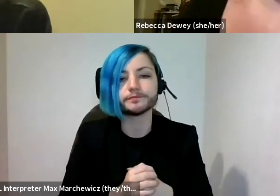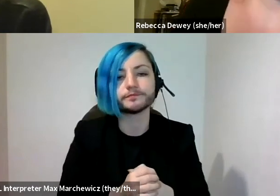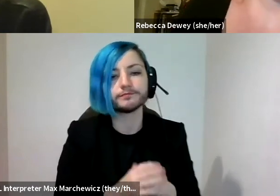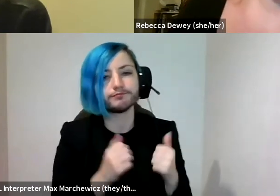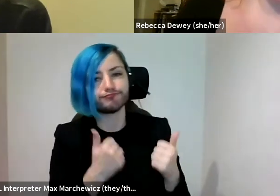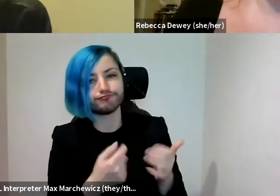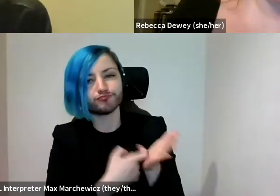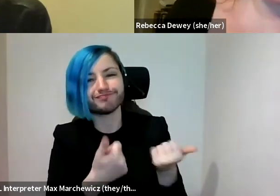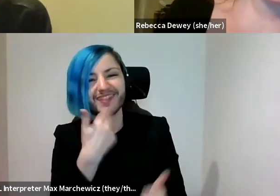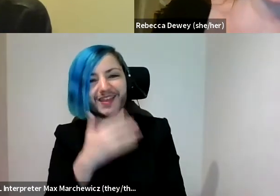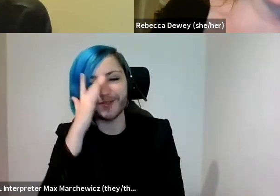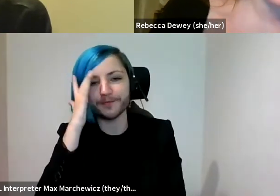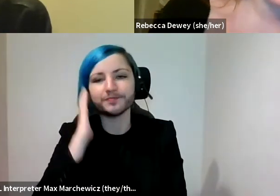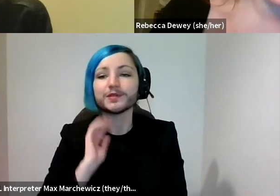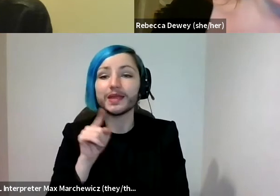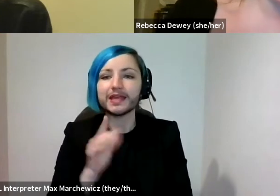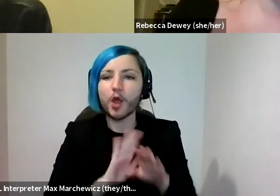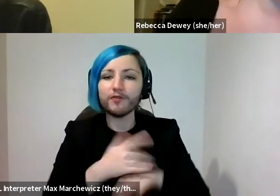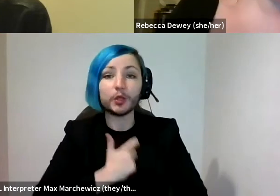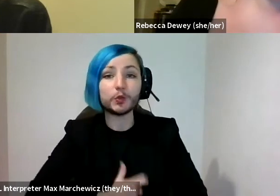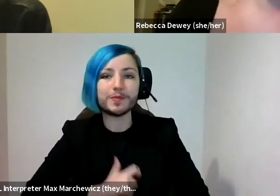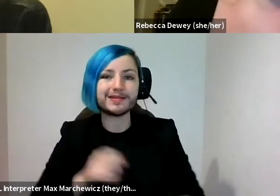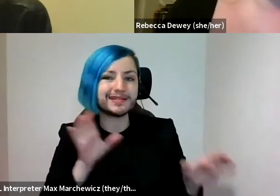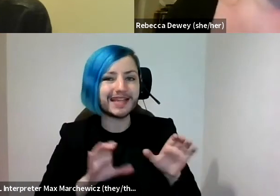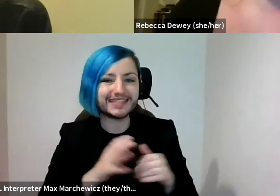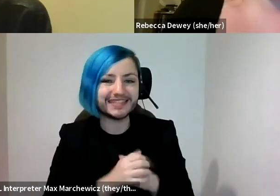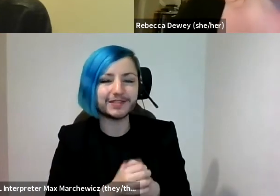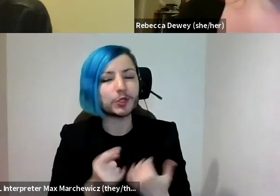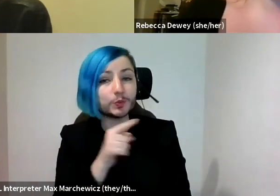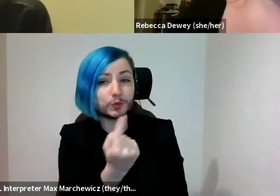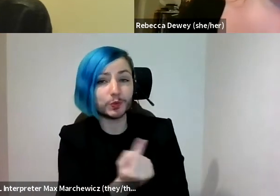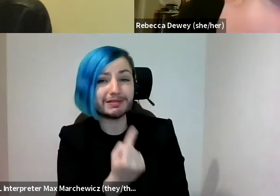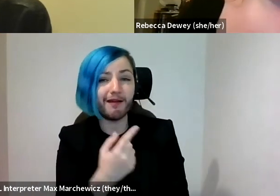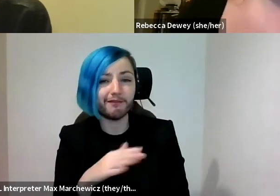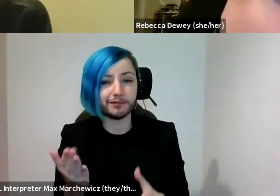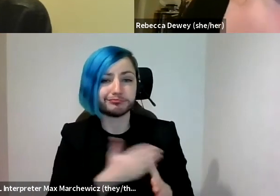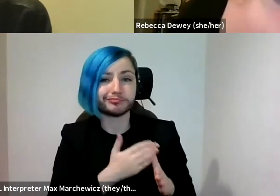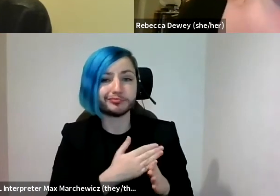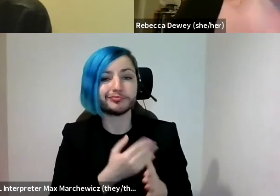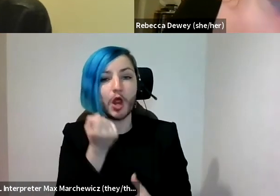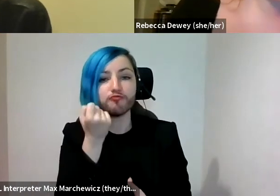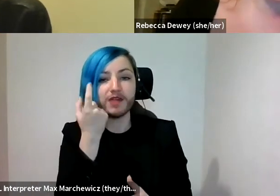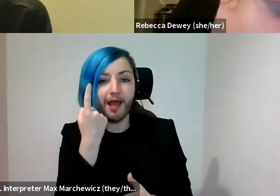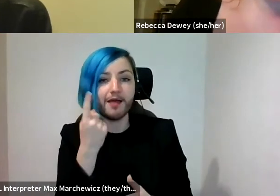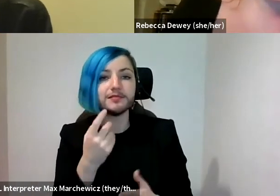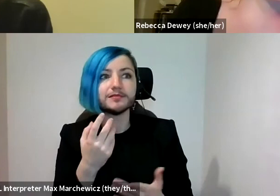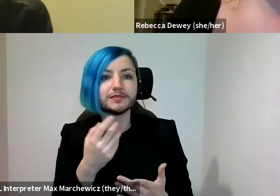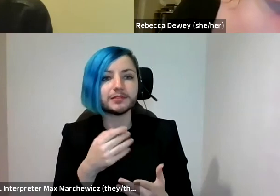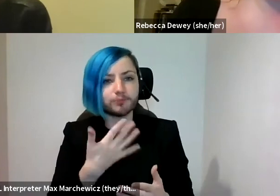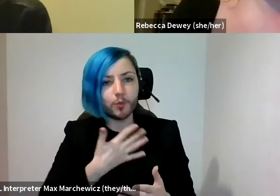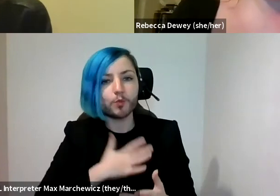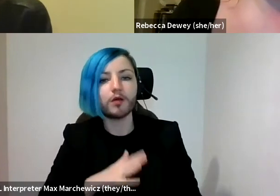So one here about the human scientist. When did you first realise that you wanted to either move into science or to